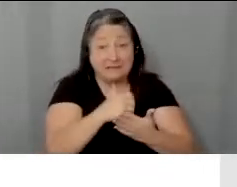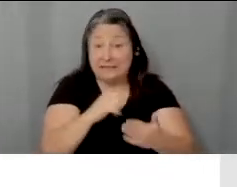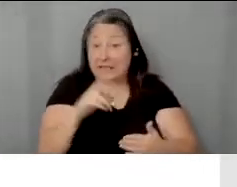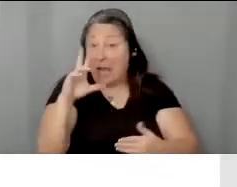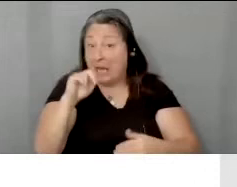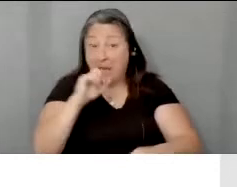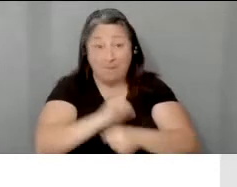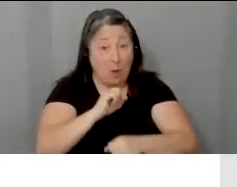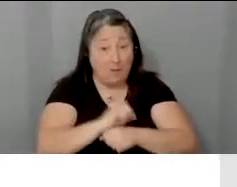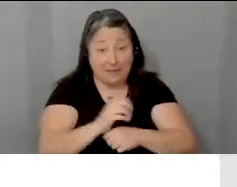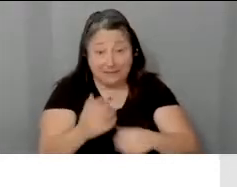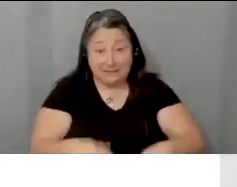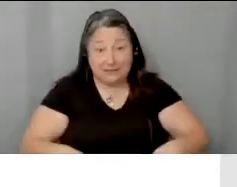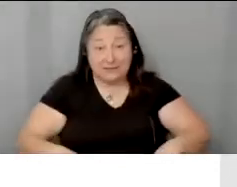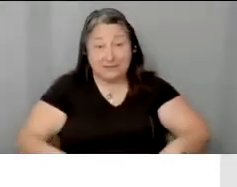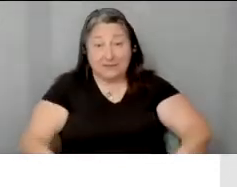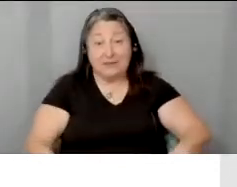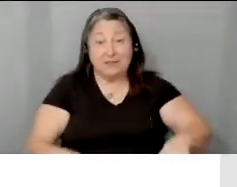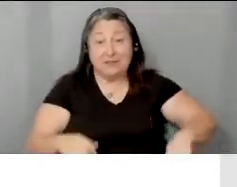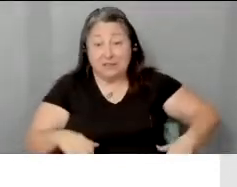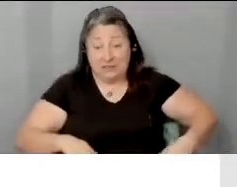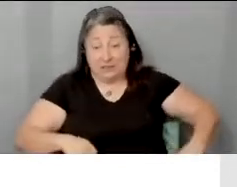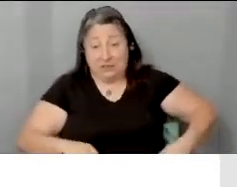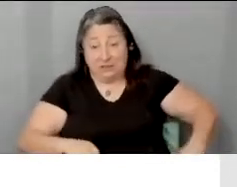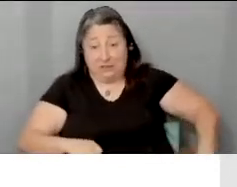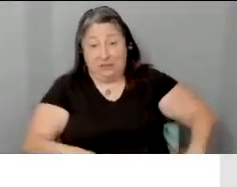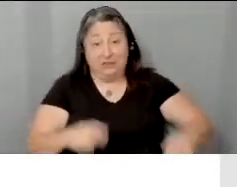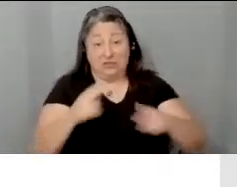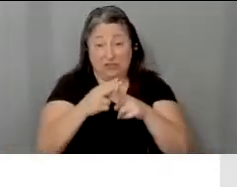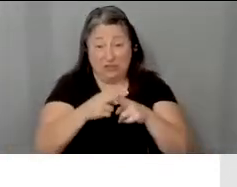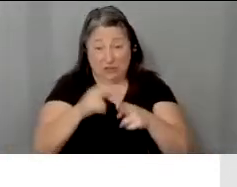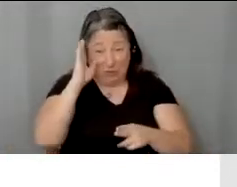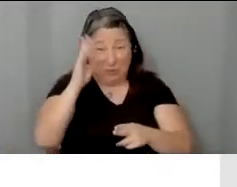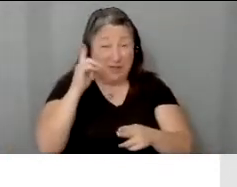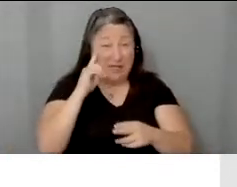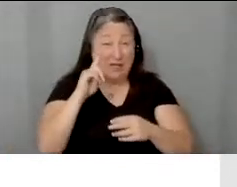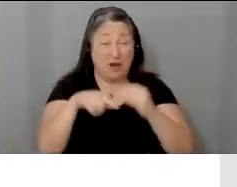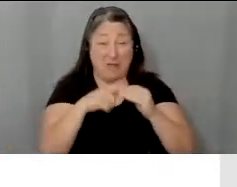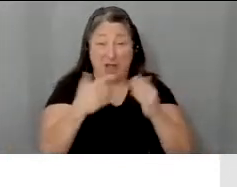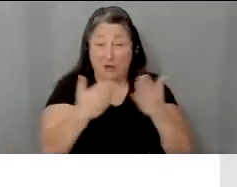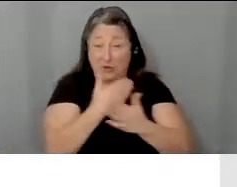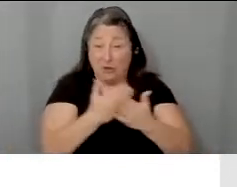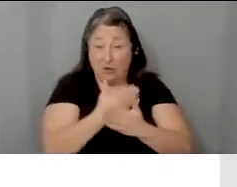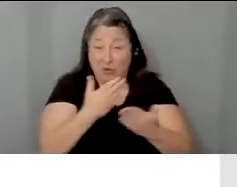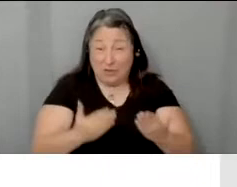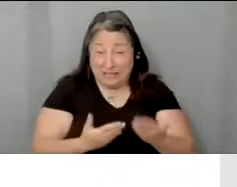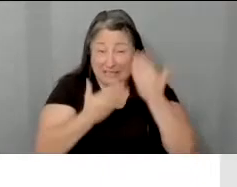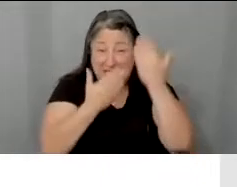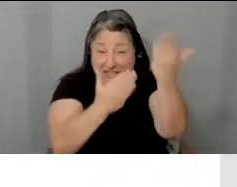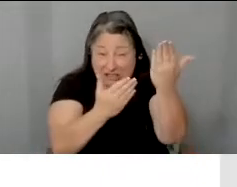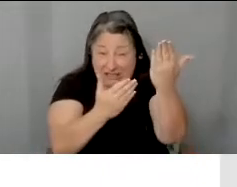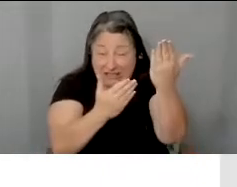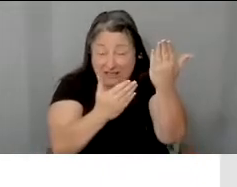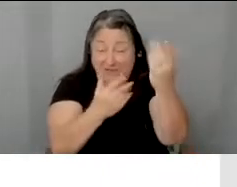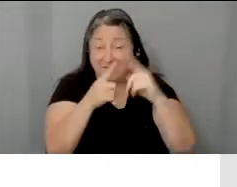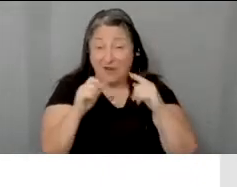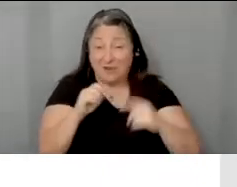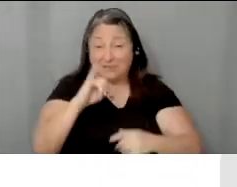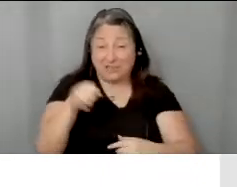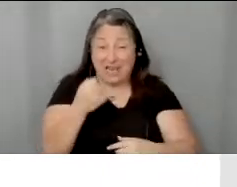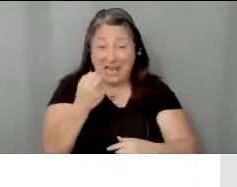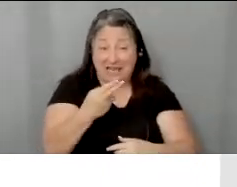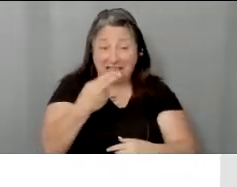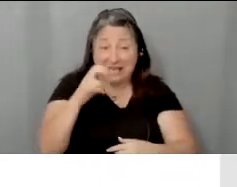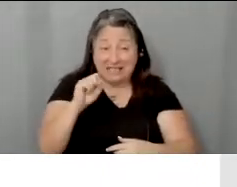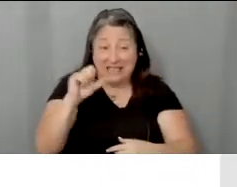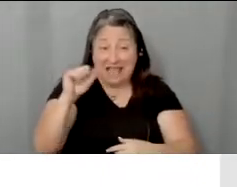You know, here in the coming weeks, you're going to be hearing about a new initiative from NJHSA called the U.S. National